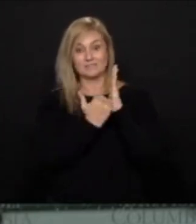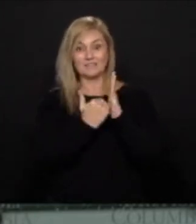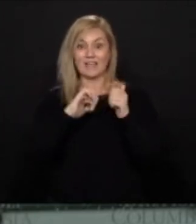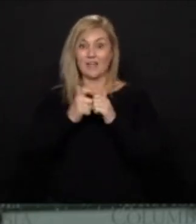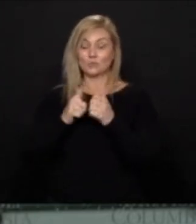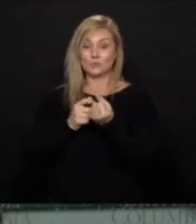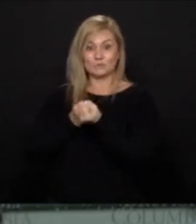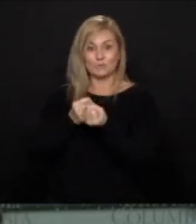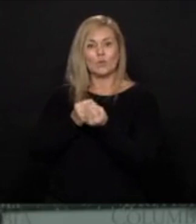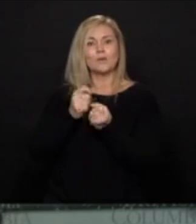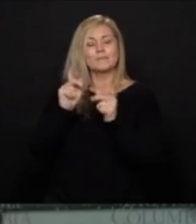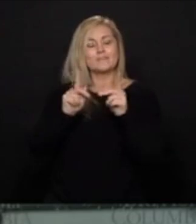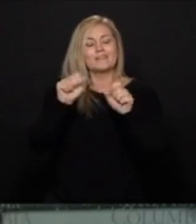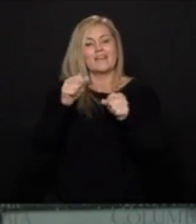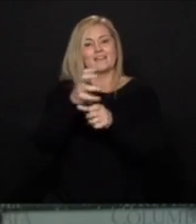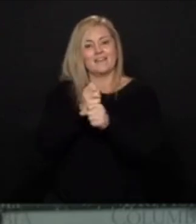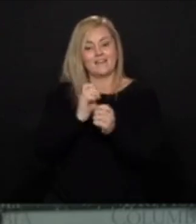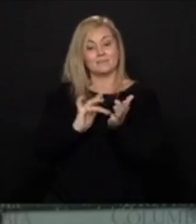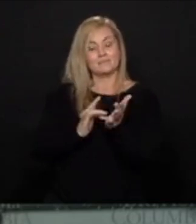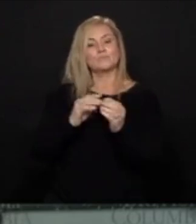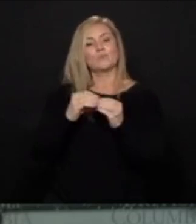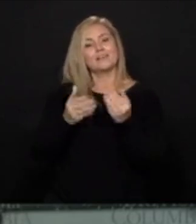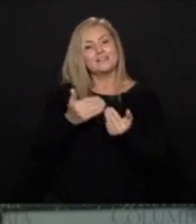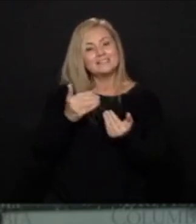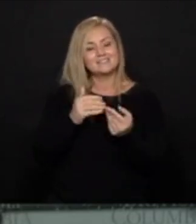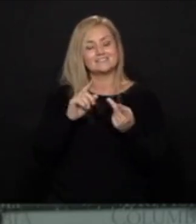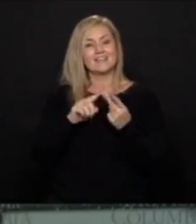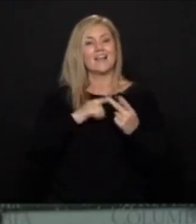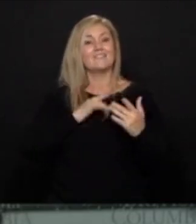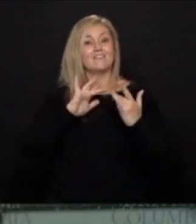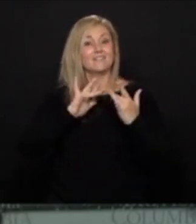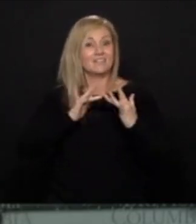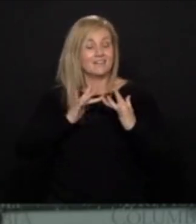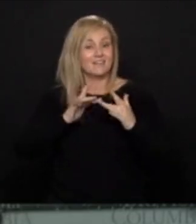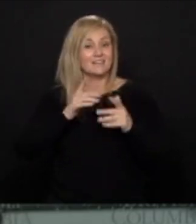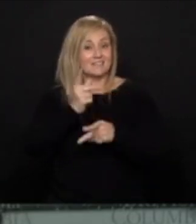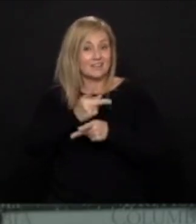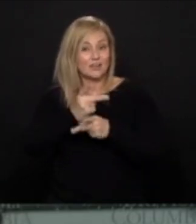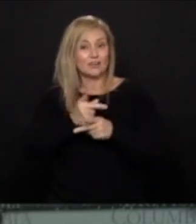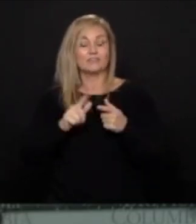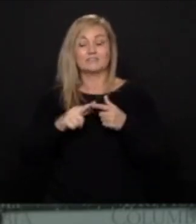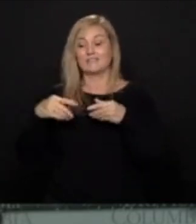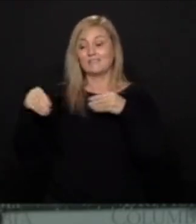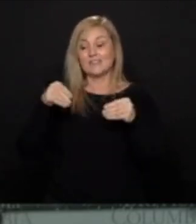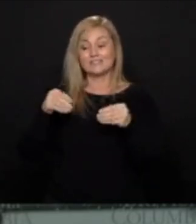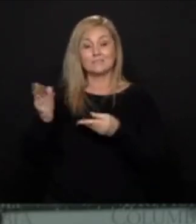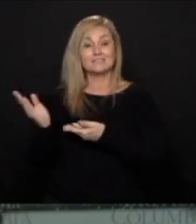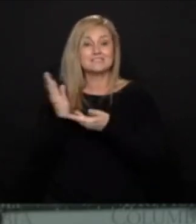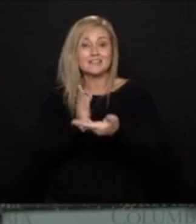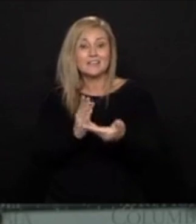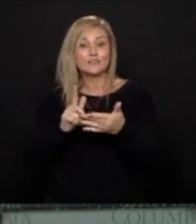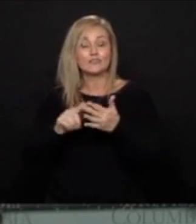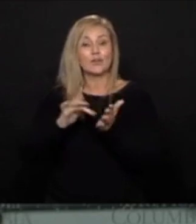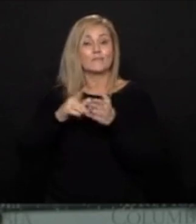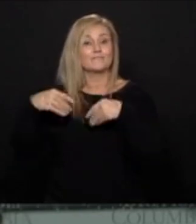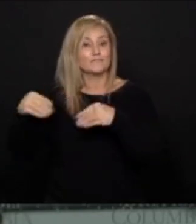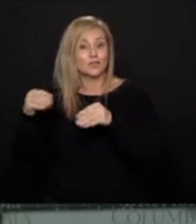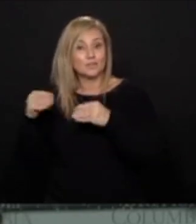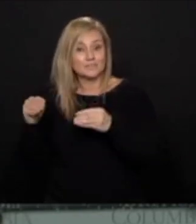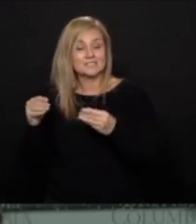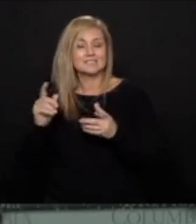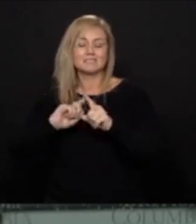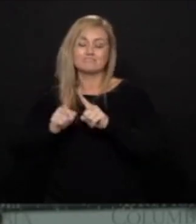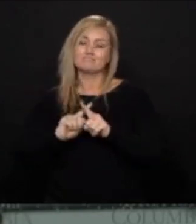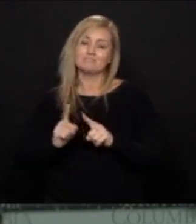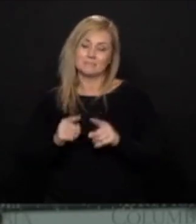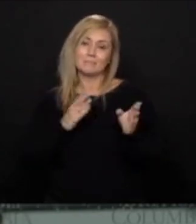get their prescriptions more easily through virtual care, flexible delivery by pharmacies, longer carries of medications,